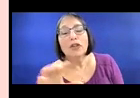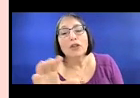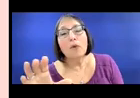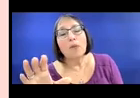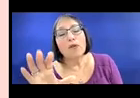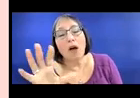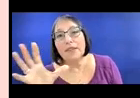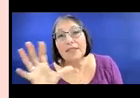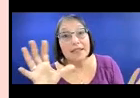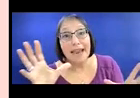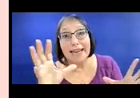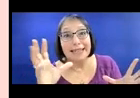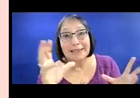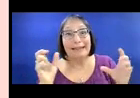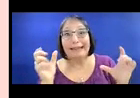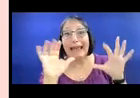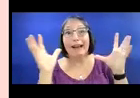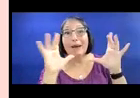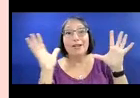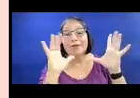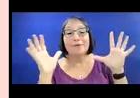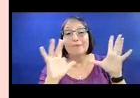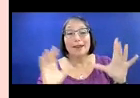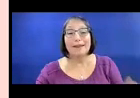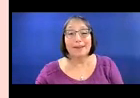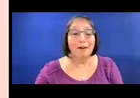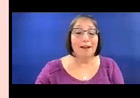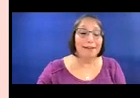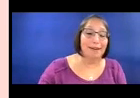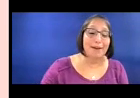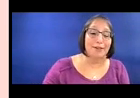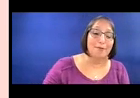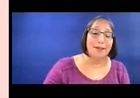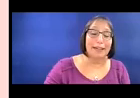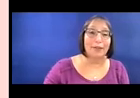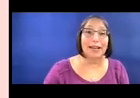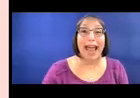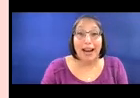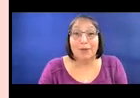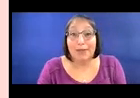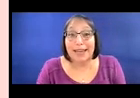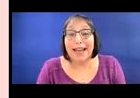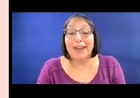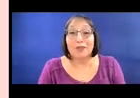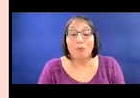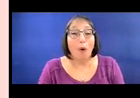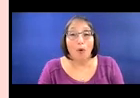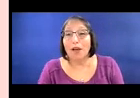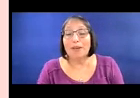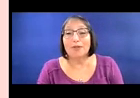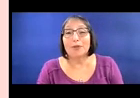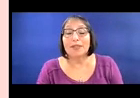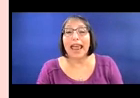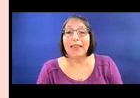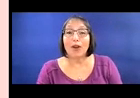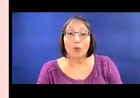So, with all this anxiety and sort of like, I don't want to do, you know, I don't want to do online learning. Actually, I just hold all